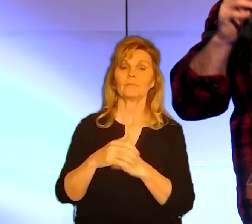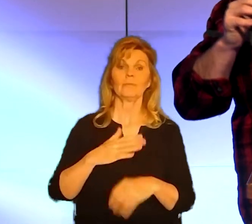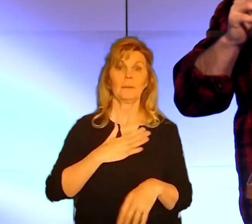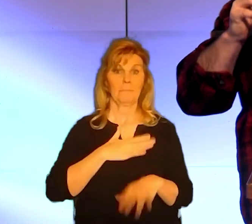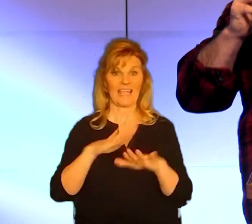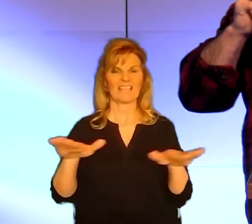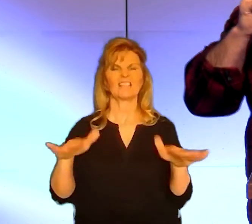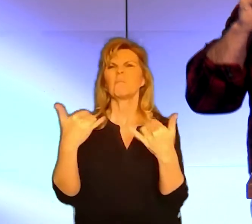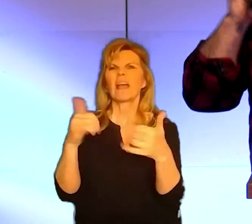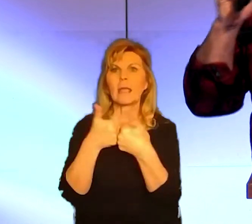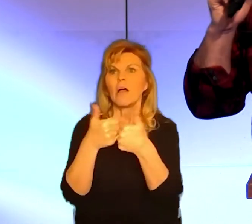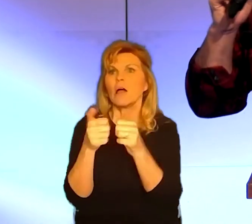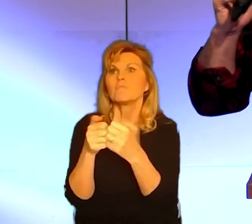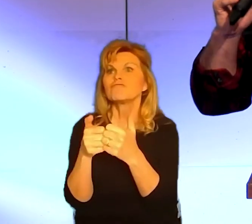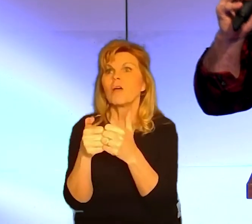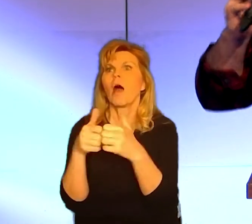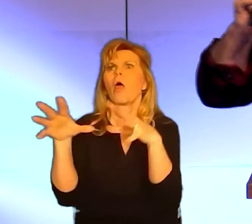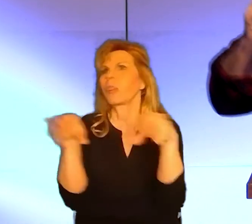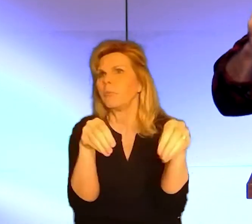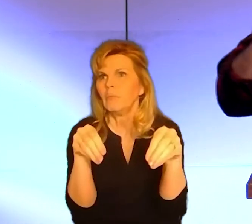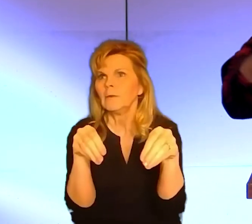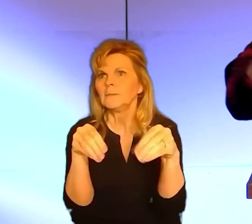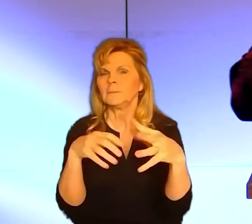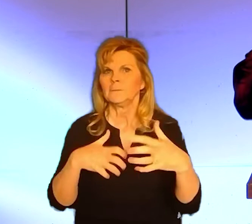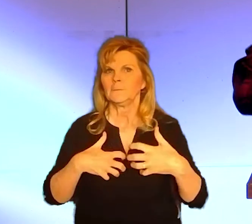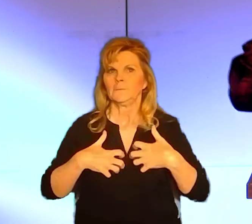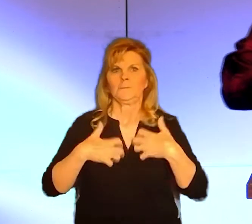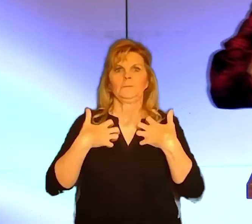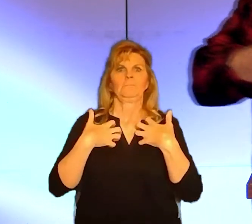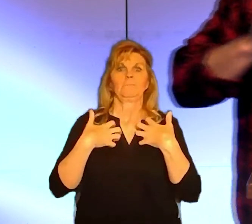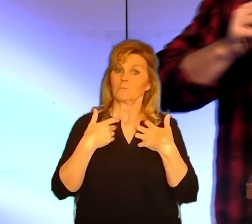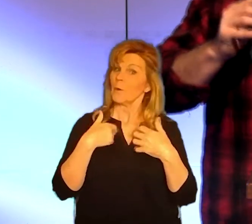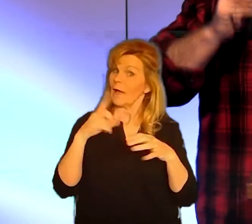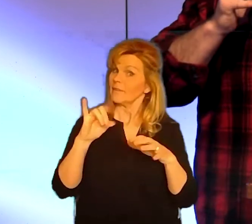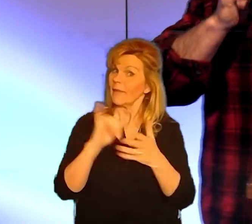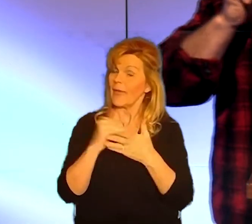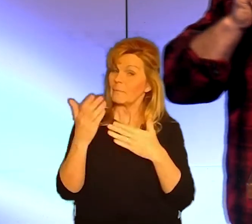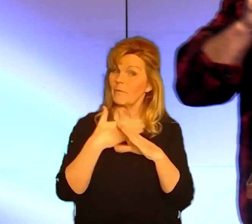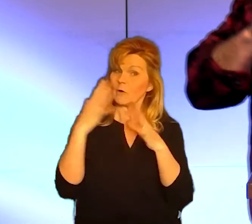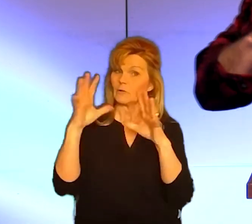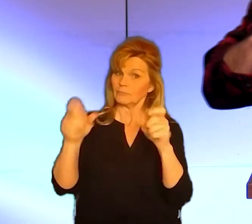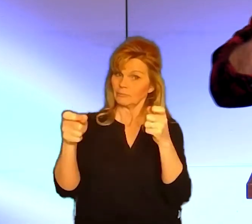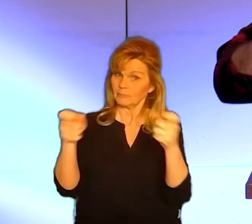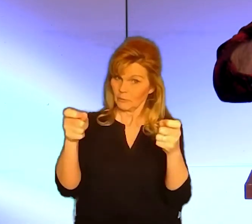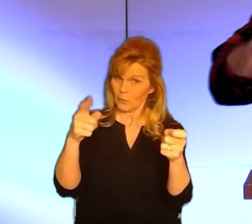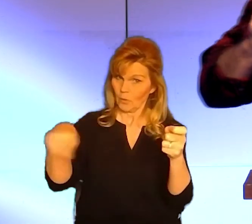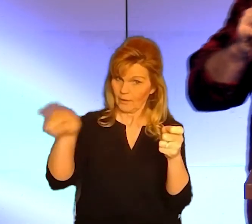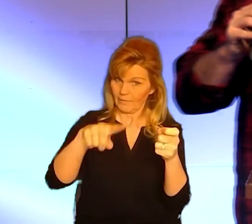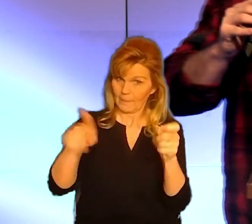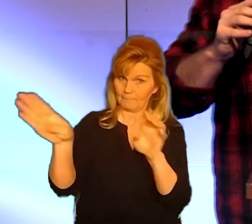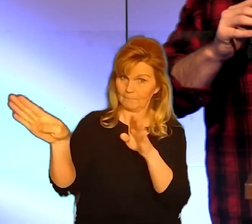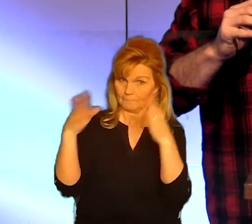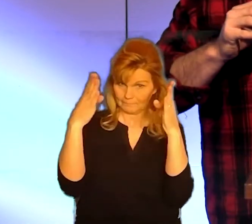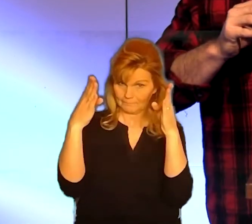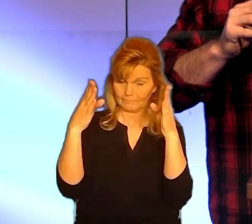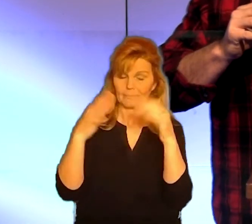game and all of a sudden they lose internet. So I've done that before. But they have, maybe you don't have that, but they have